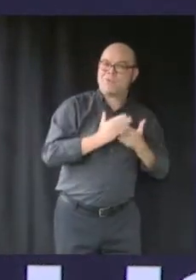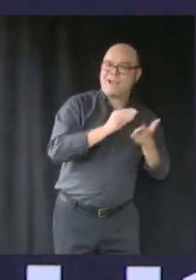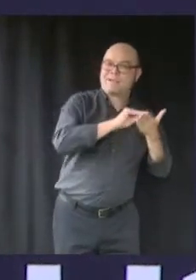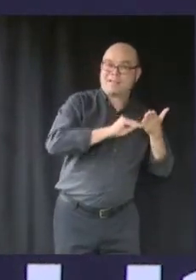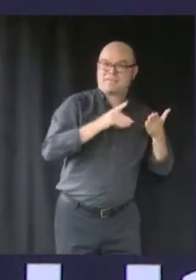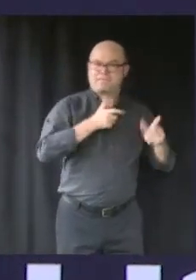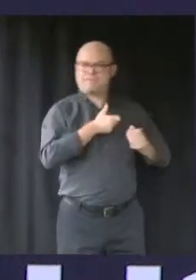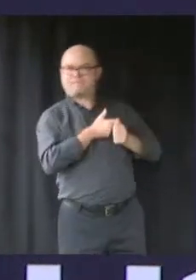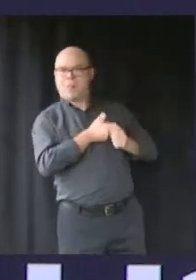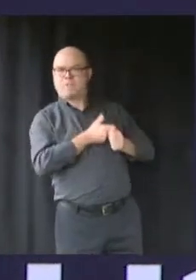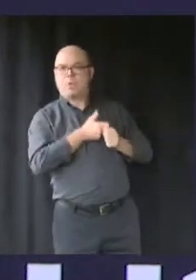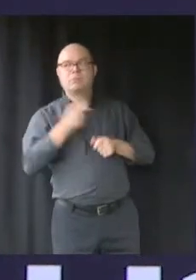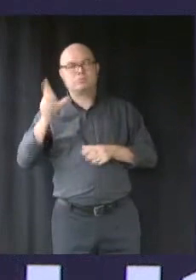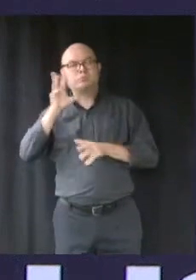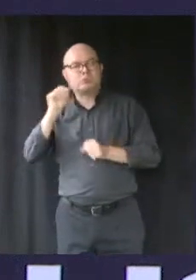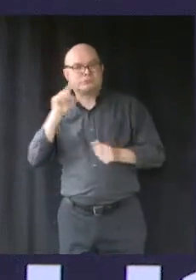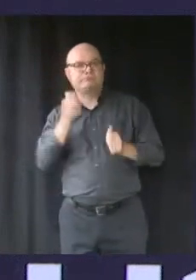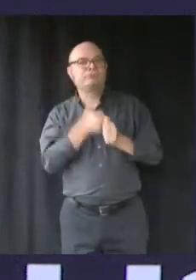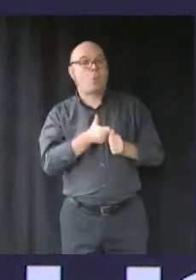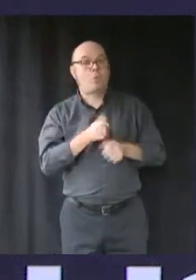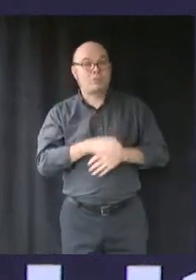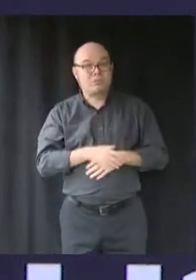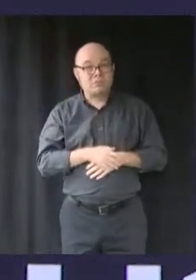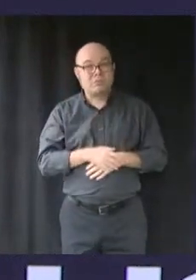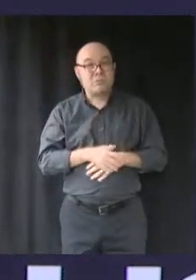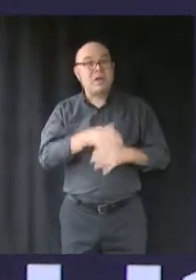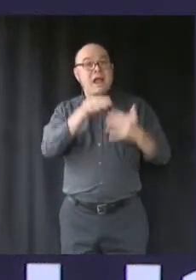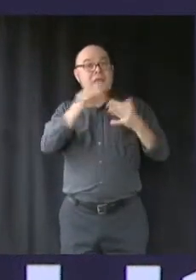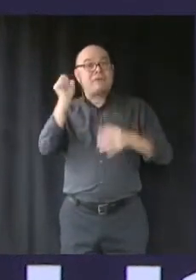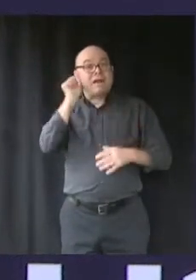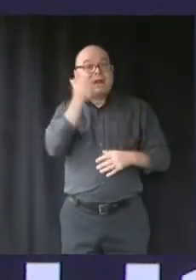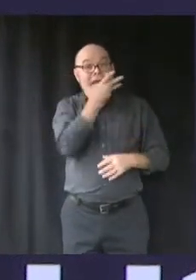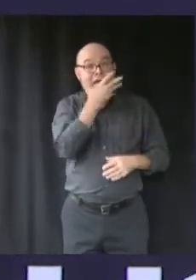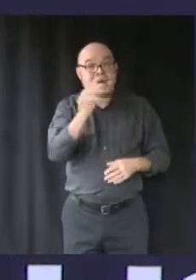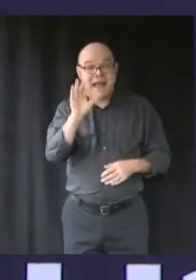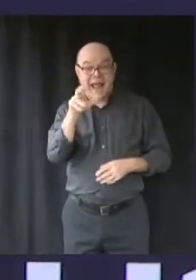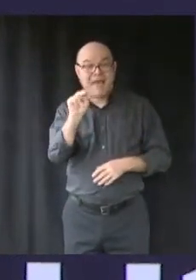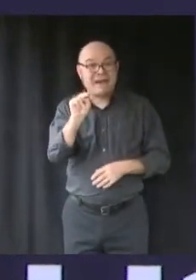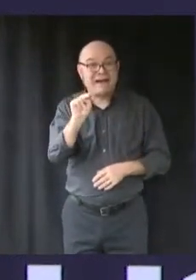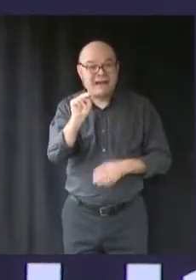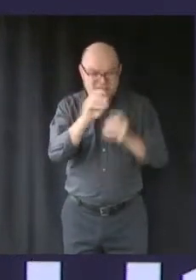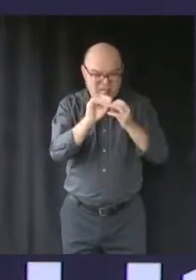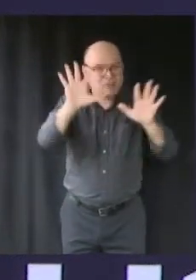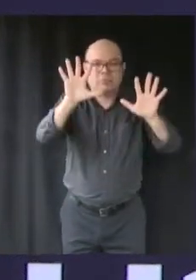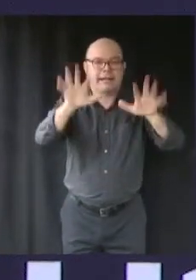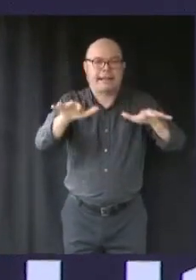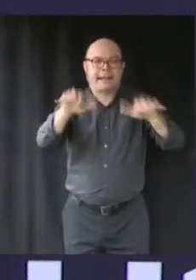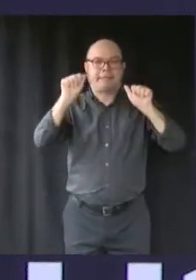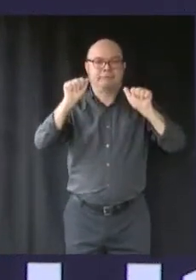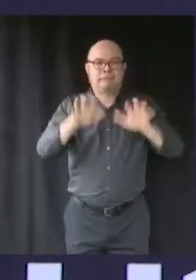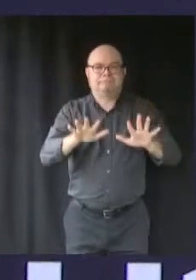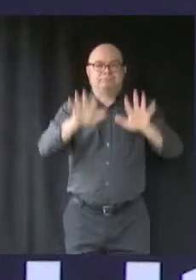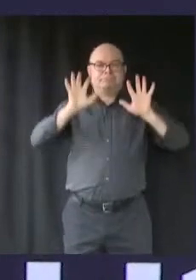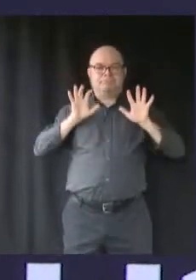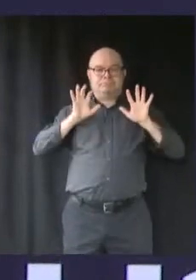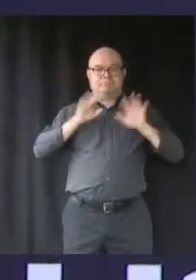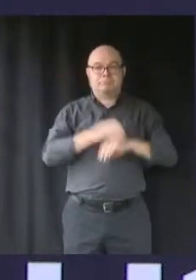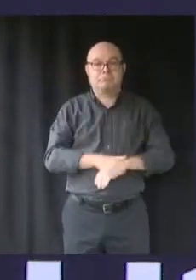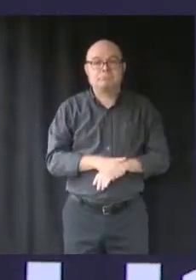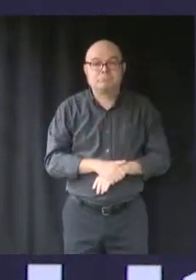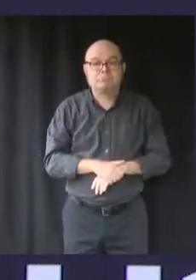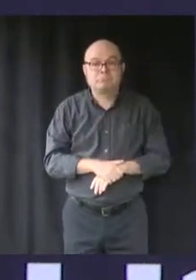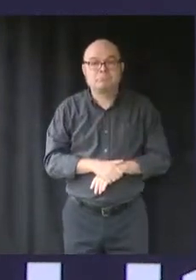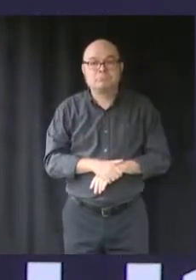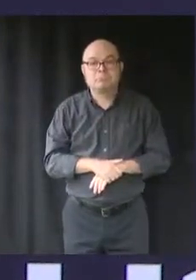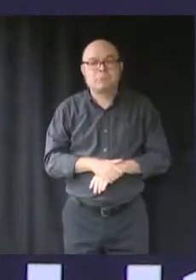of Afghanistan. All of the partners and allies who sided with us, and they deserve